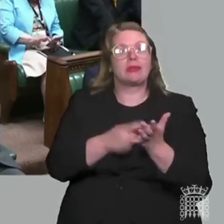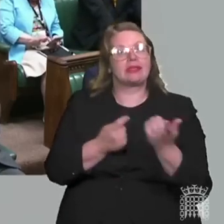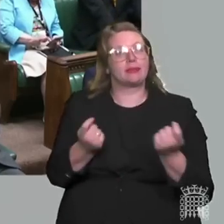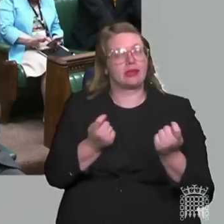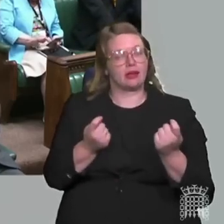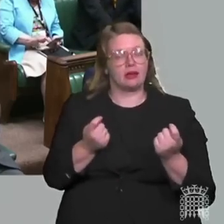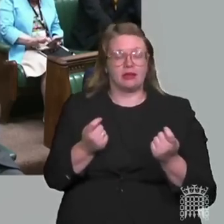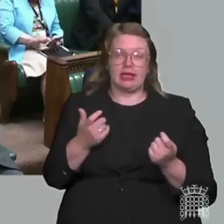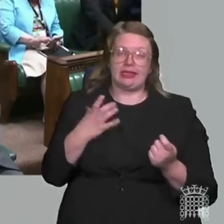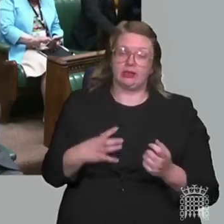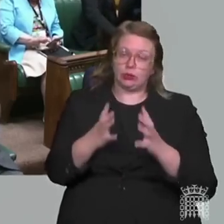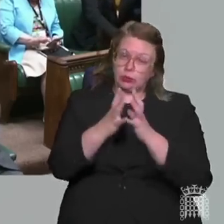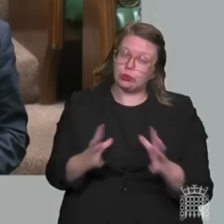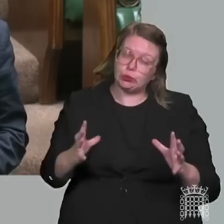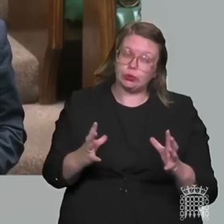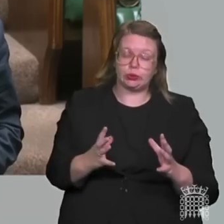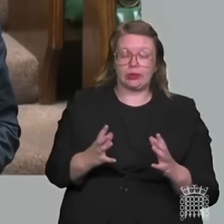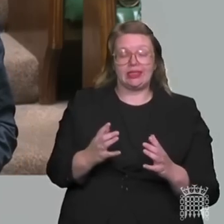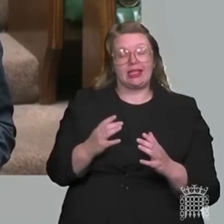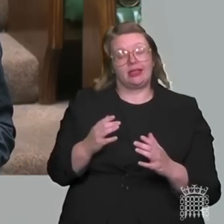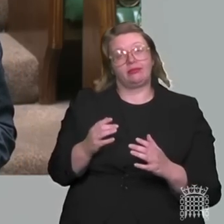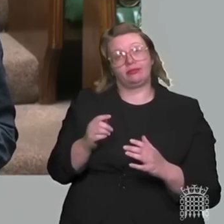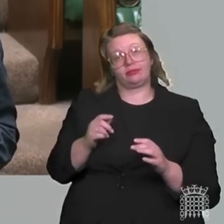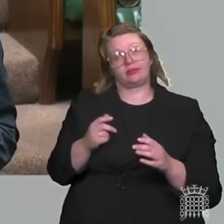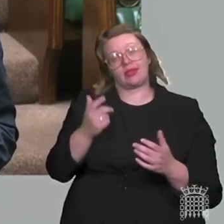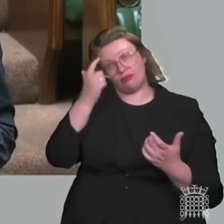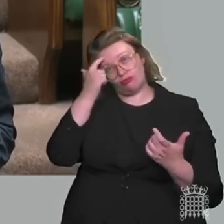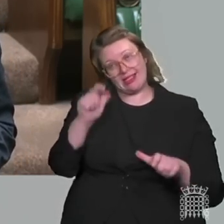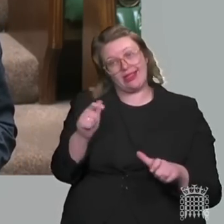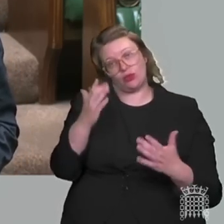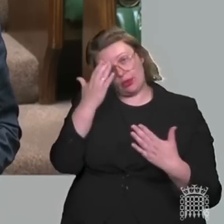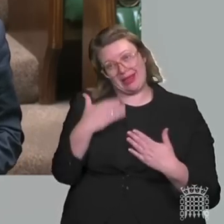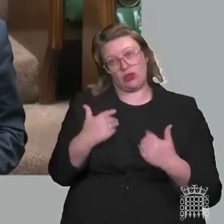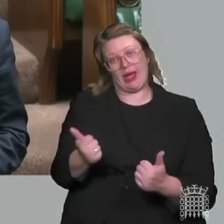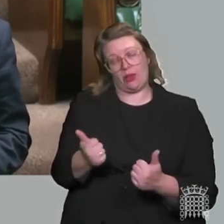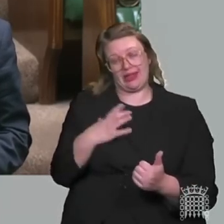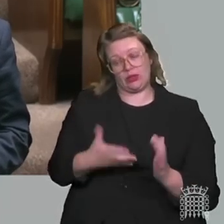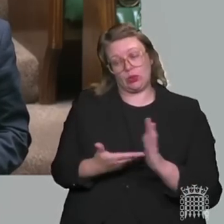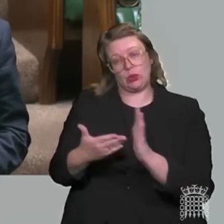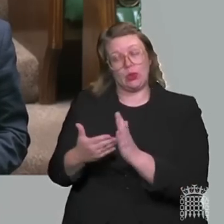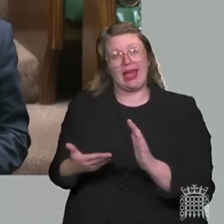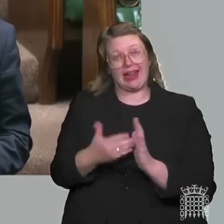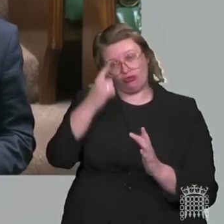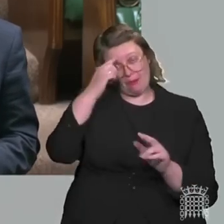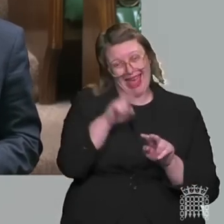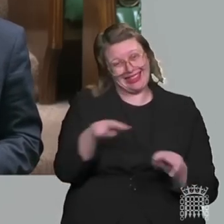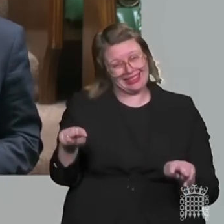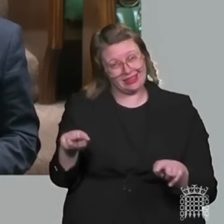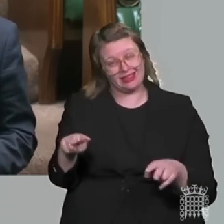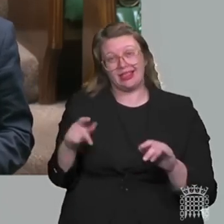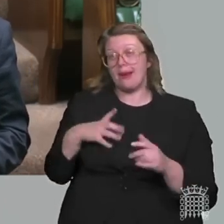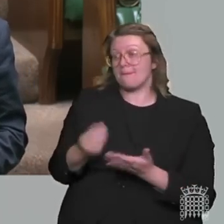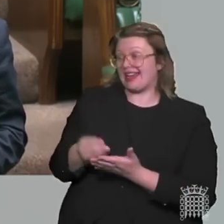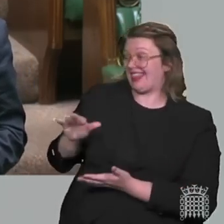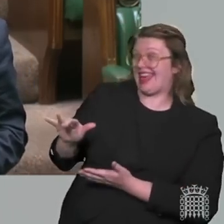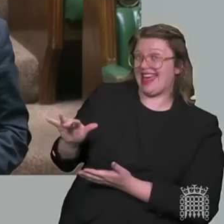mental health beds to Bedford is sitting in the bank account of our local mental health trust, not to be touched because of this government's